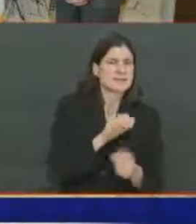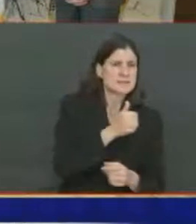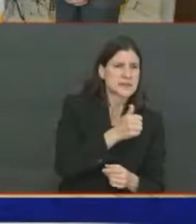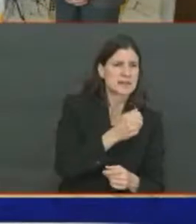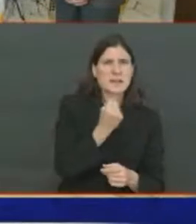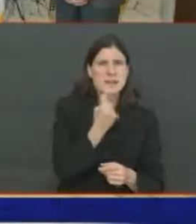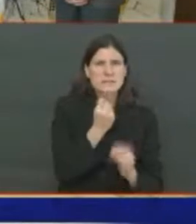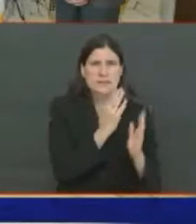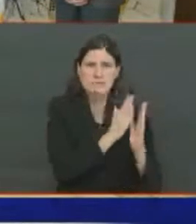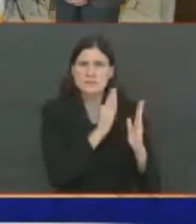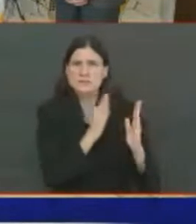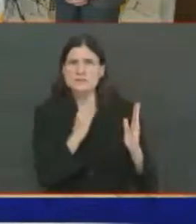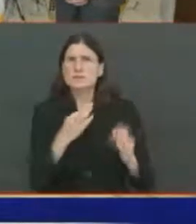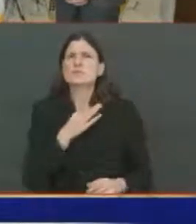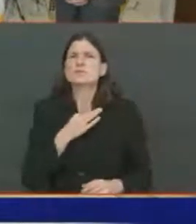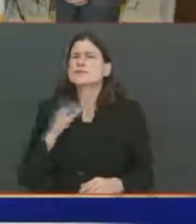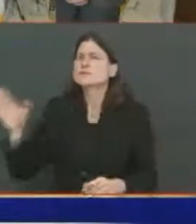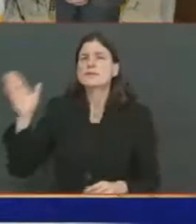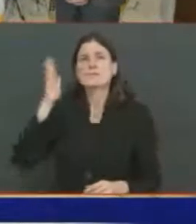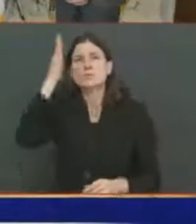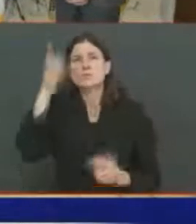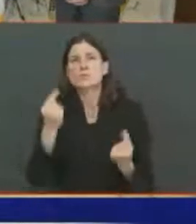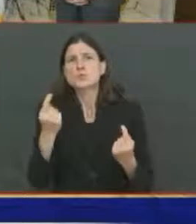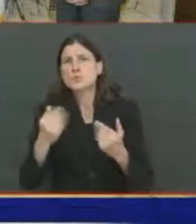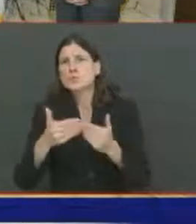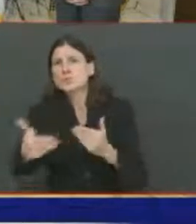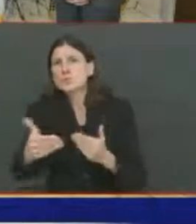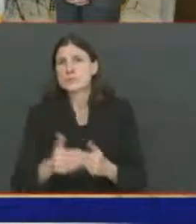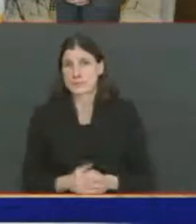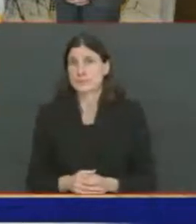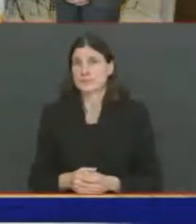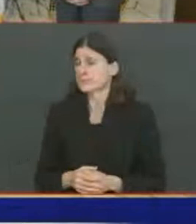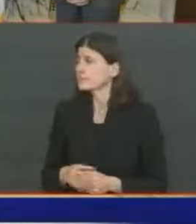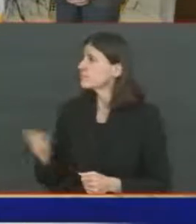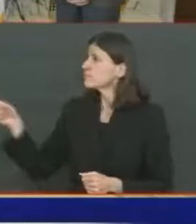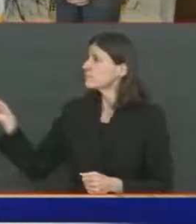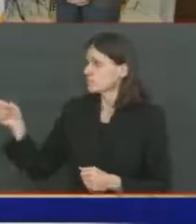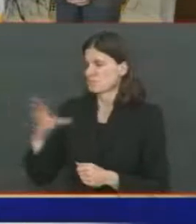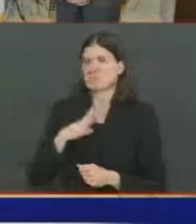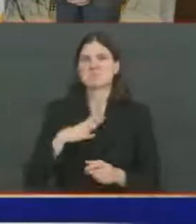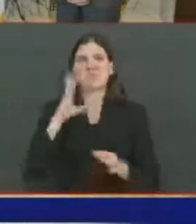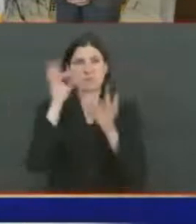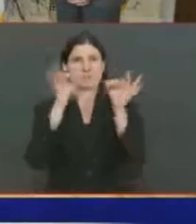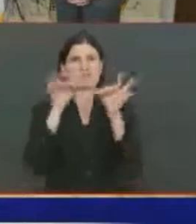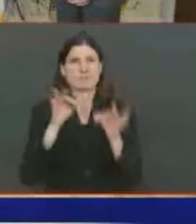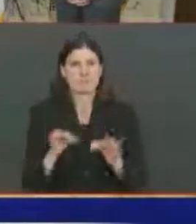Hospitalizations are down. They are coming down, thankfully, especially over the past few days.